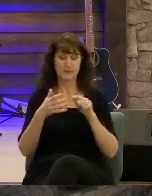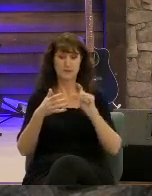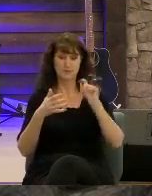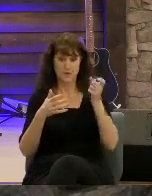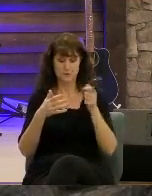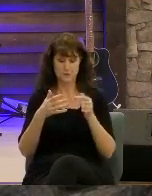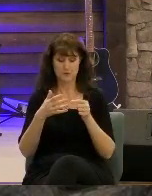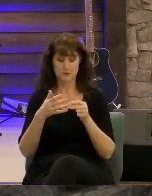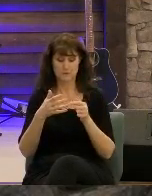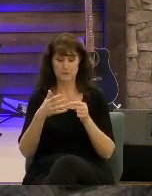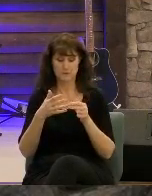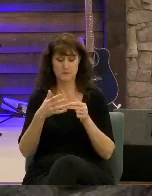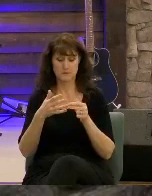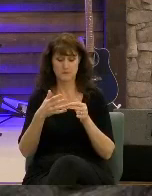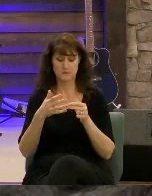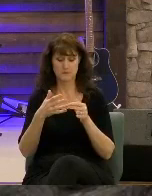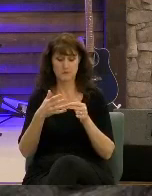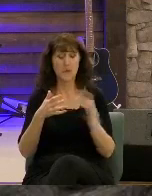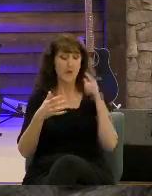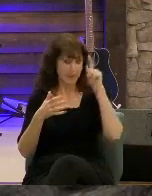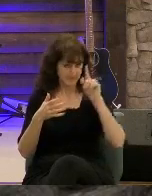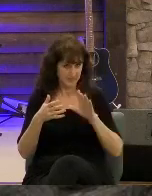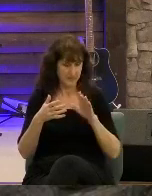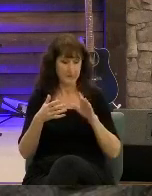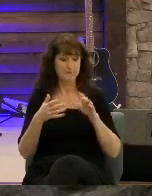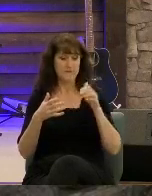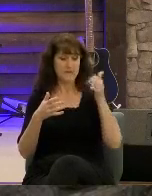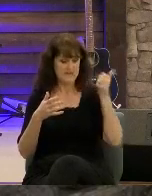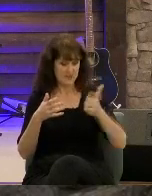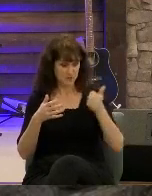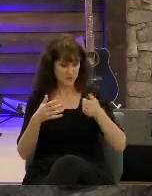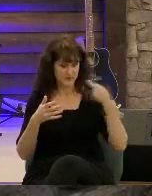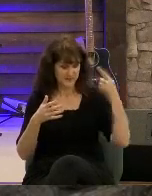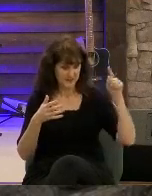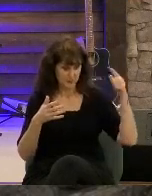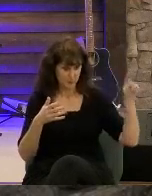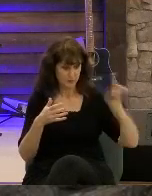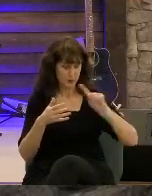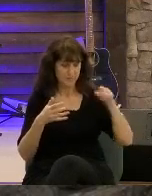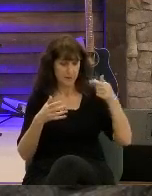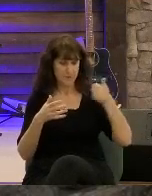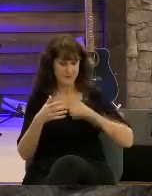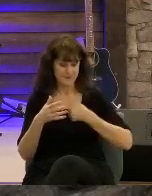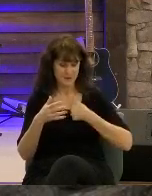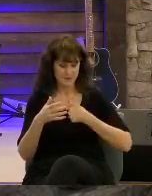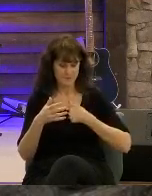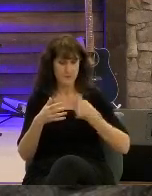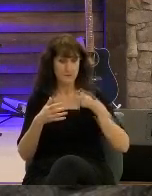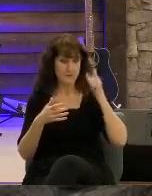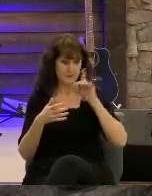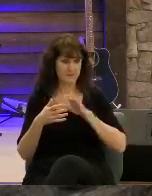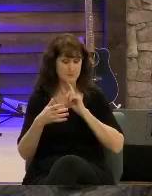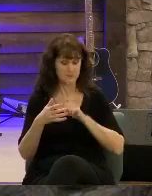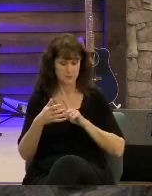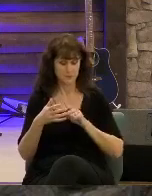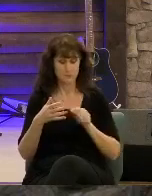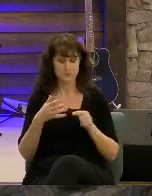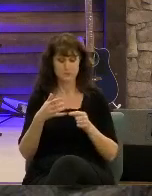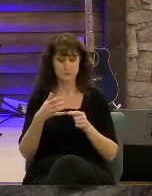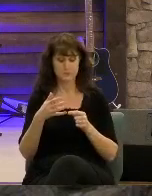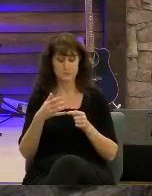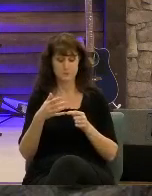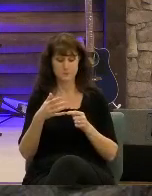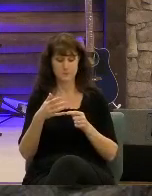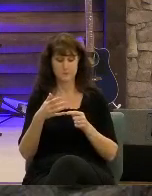transformations in my life. I believe each of these declarations about me, and I believe it to be true in my life,